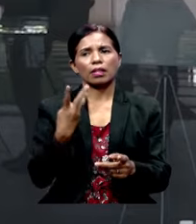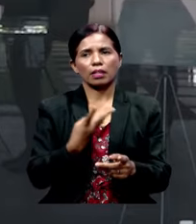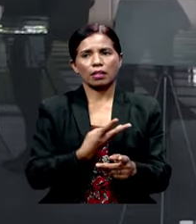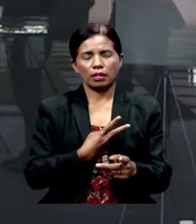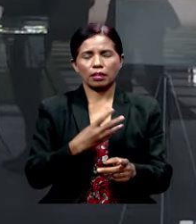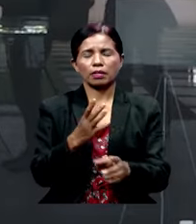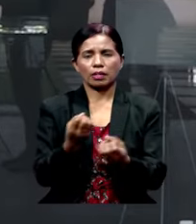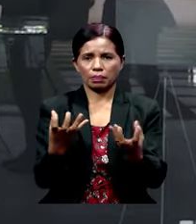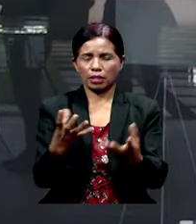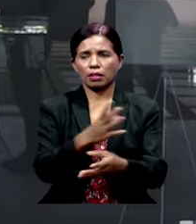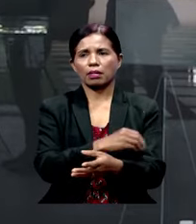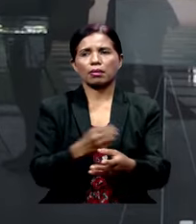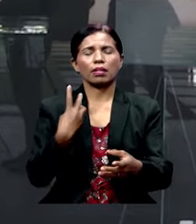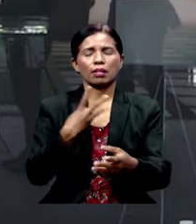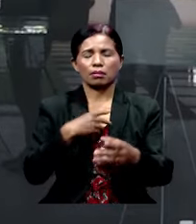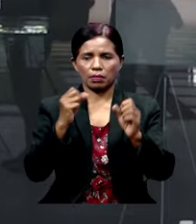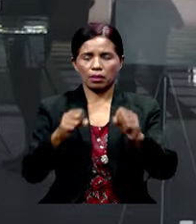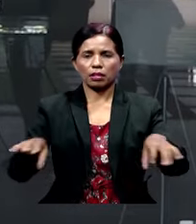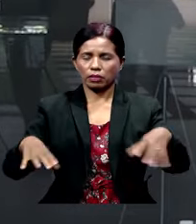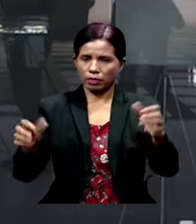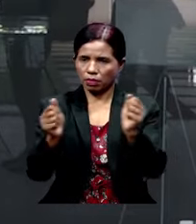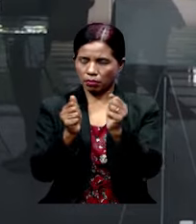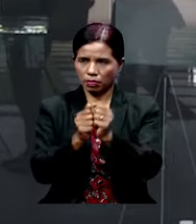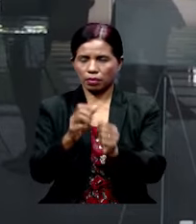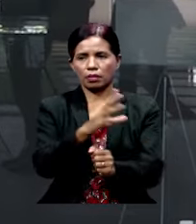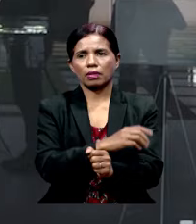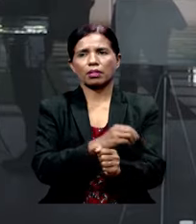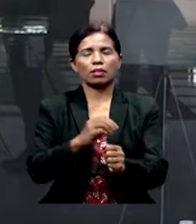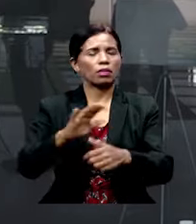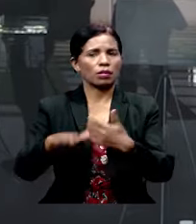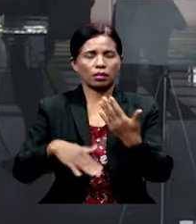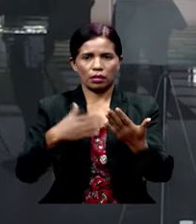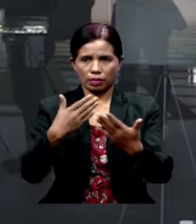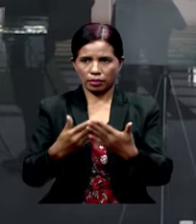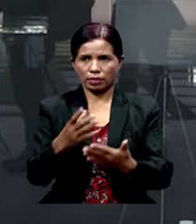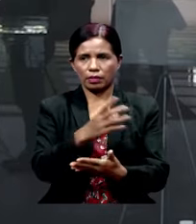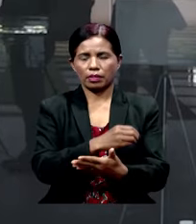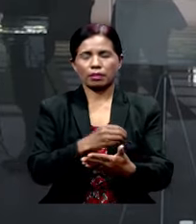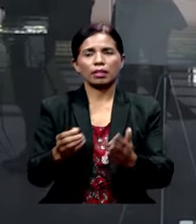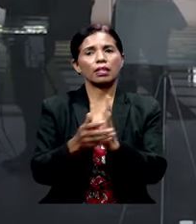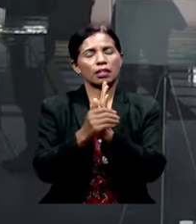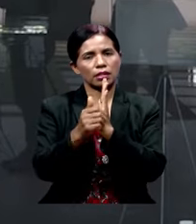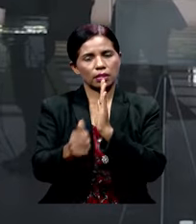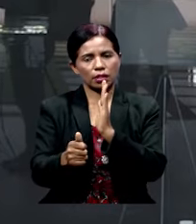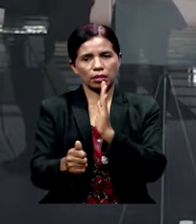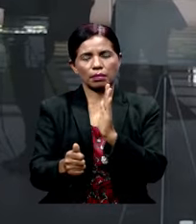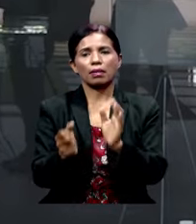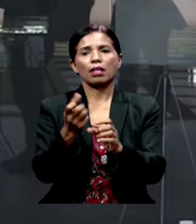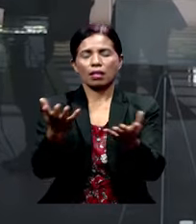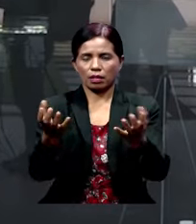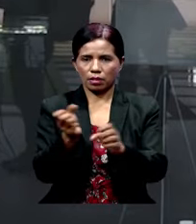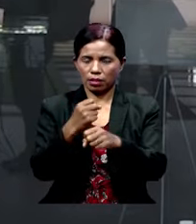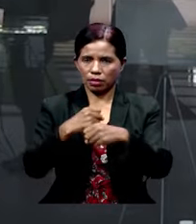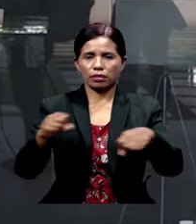some worker demands that we have here in the Northern Territory, but importantly, we're also seeing that skill base built for the